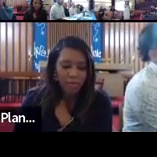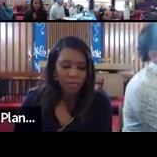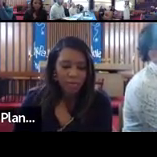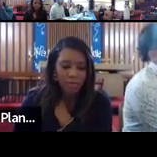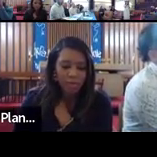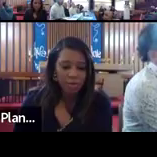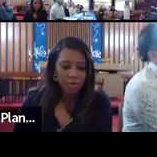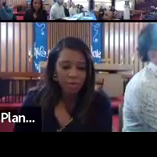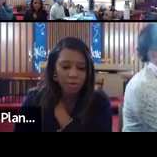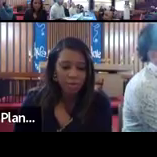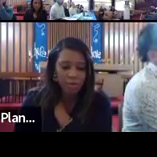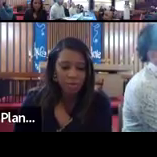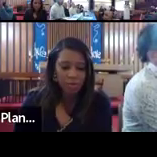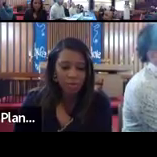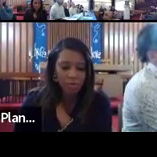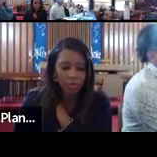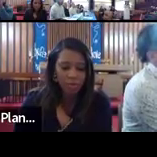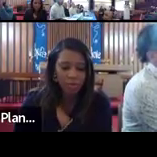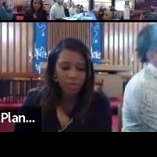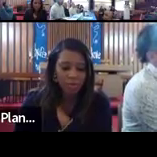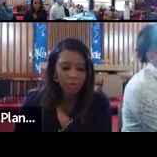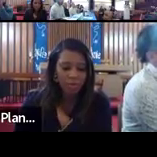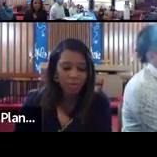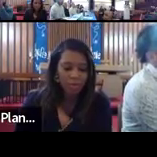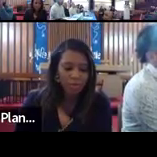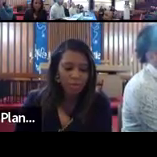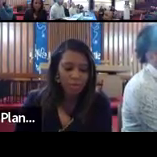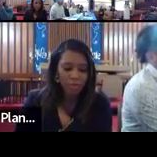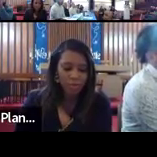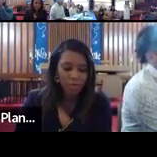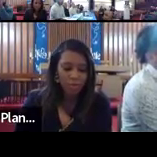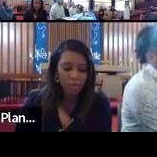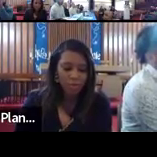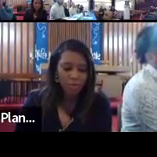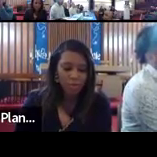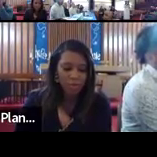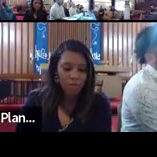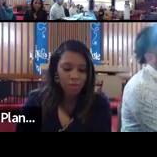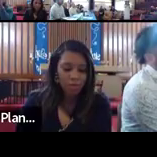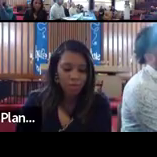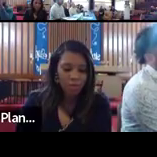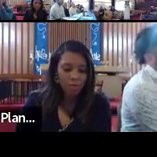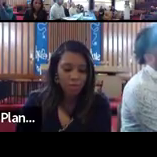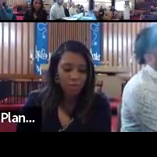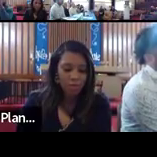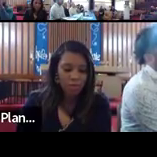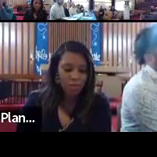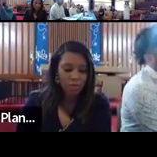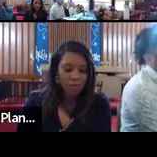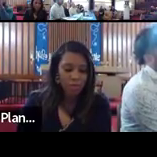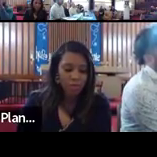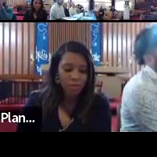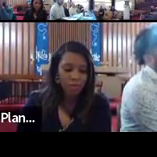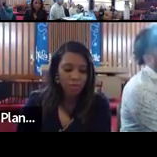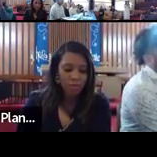this planning process has focused on communication, access, and participation. Northside Community School has published